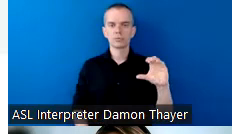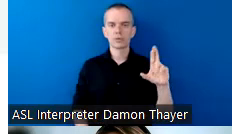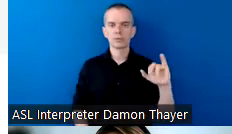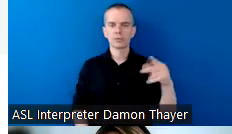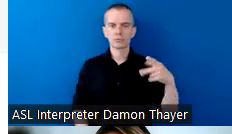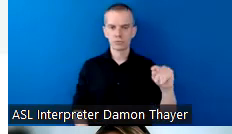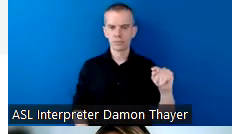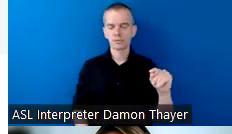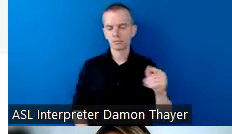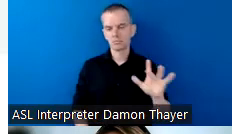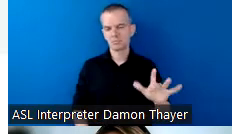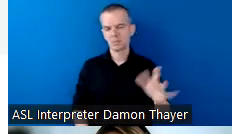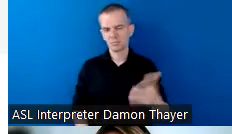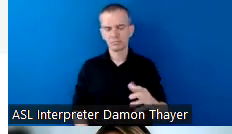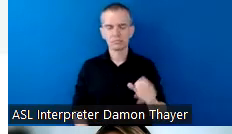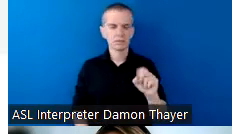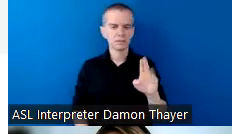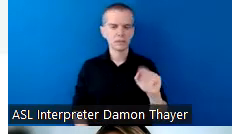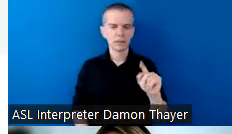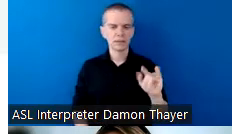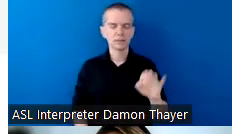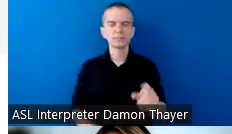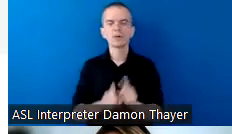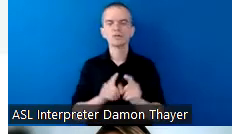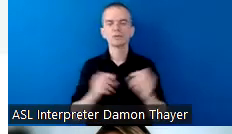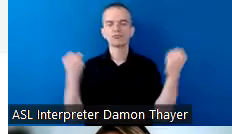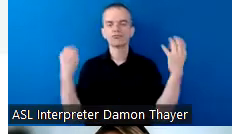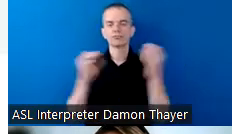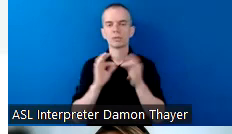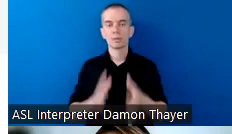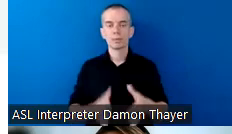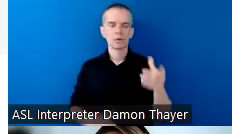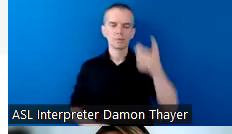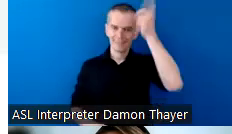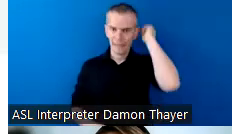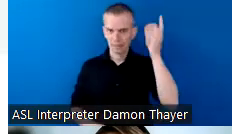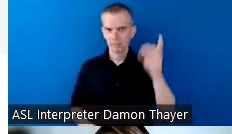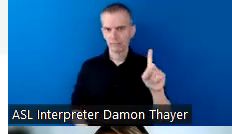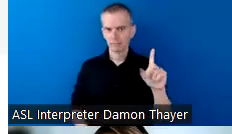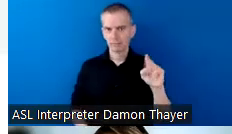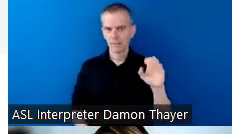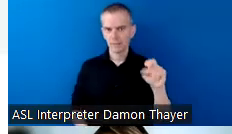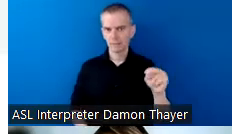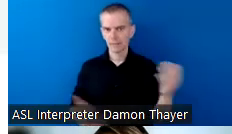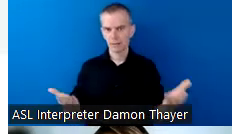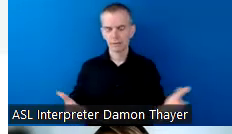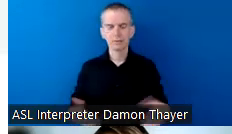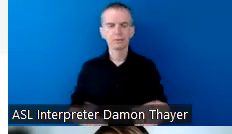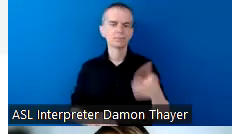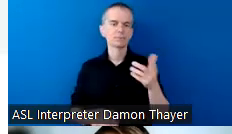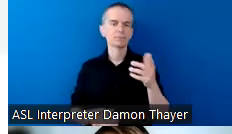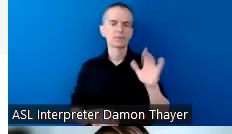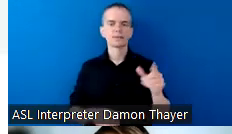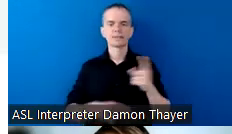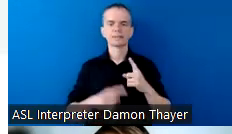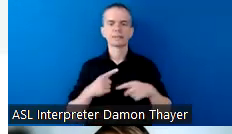here. He is spotlighted, highlighted on the Zoom. So he'll be our sign language interpreter